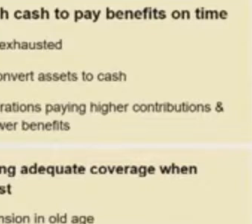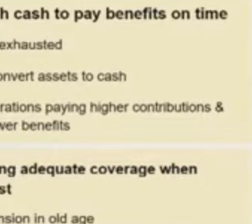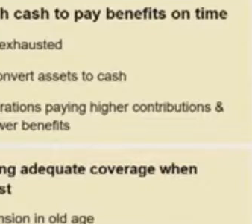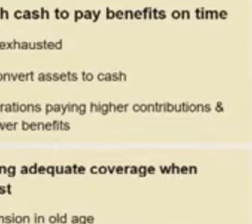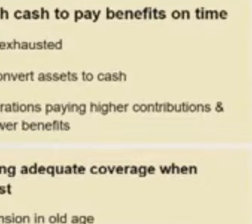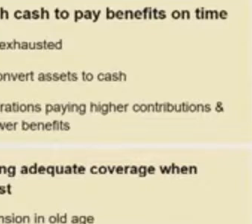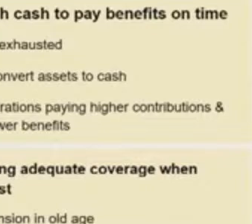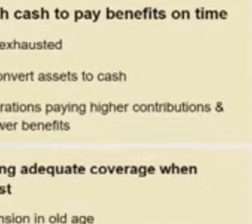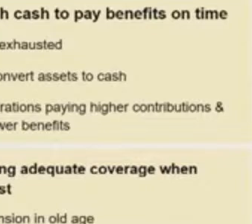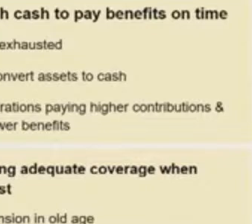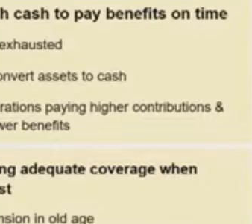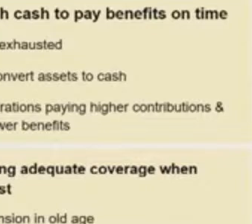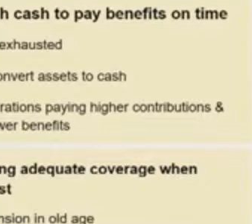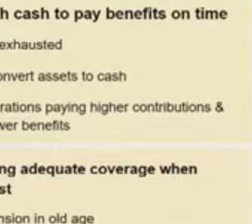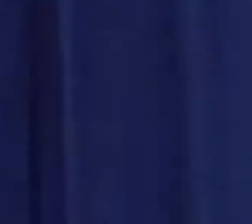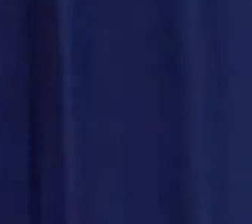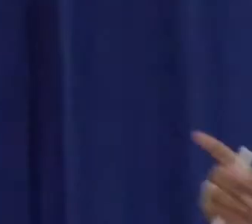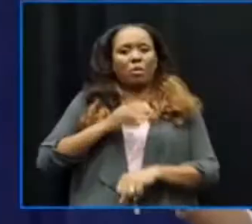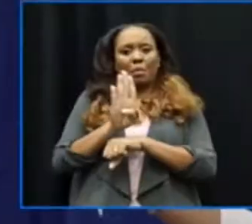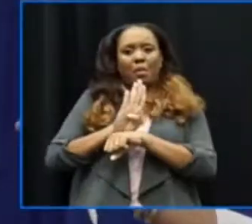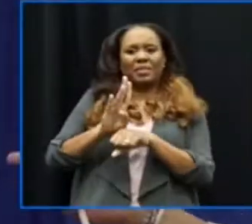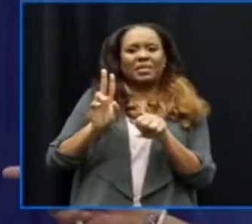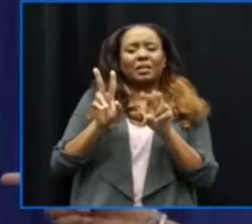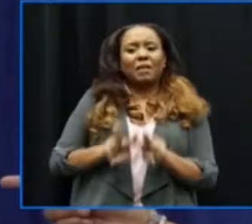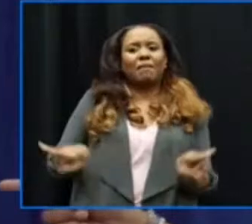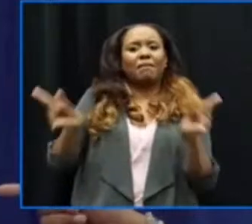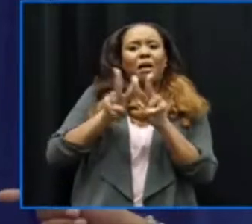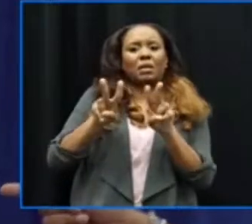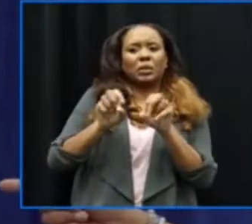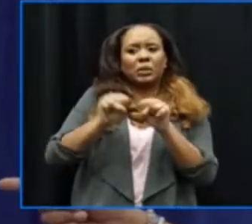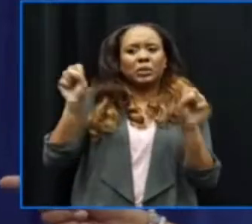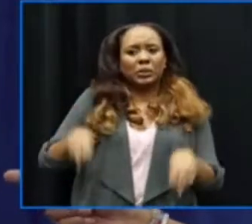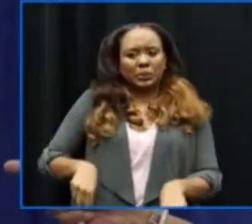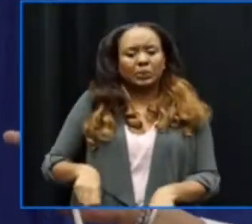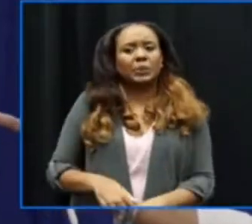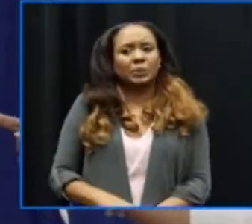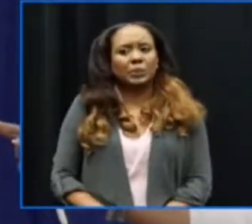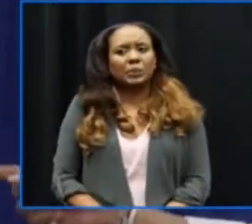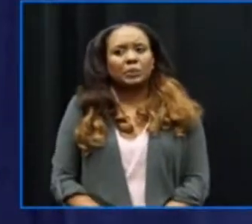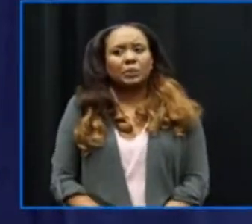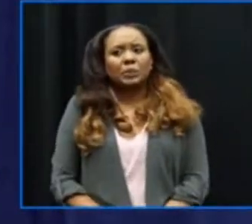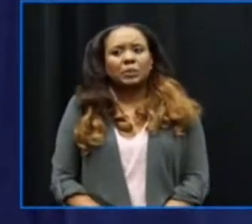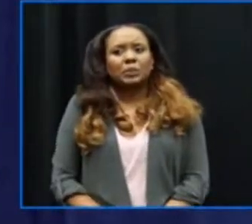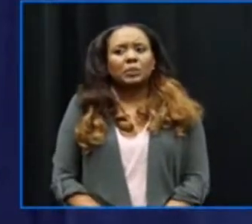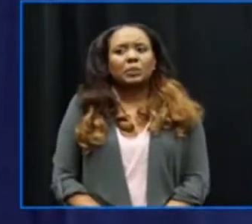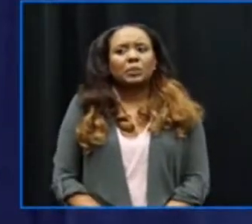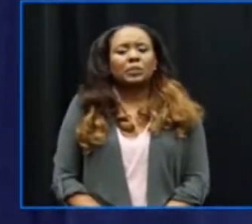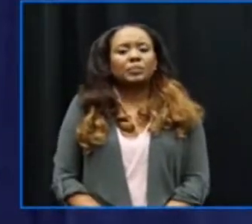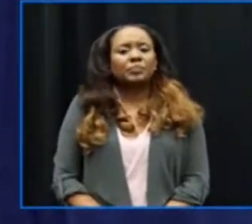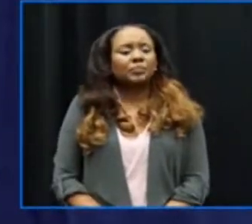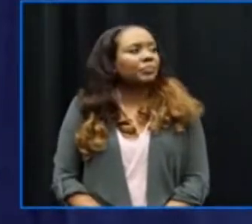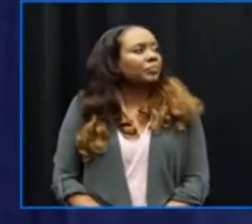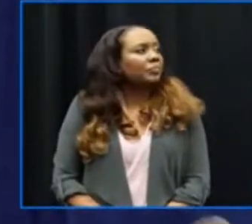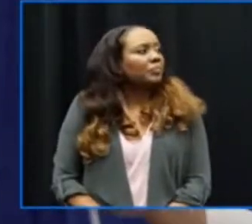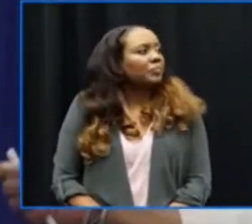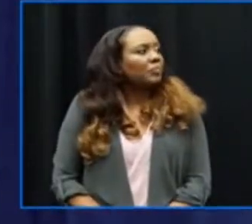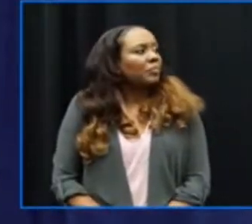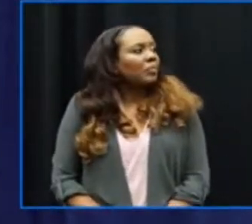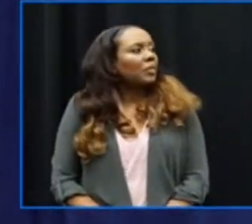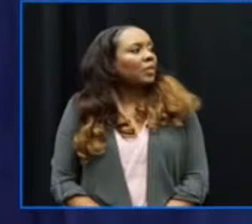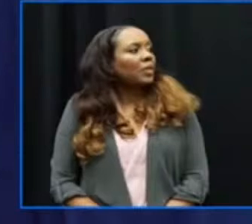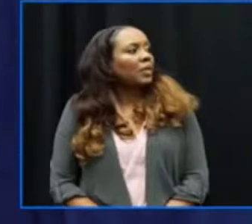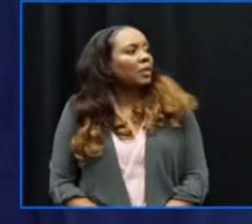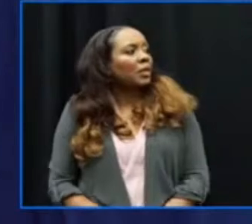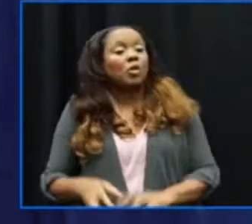value system, but Barbados' value system. It responds to changing conditions in society,